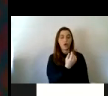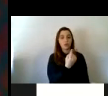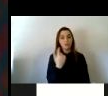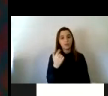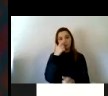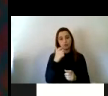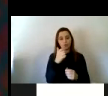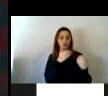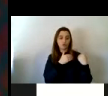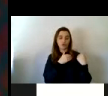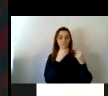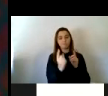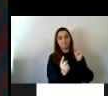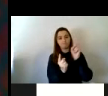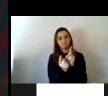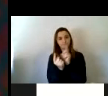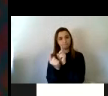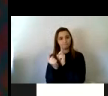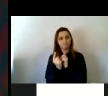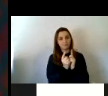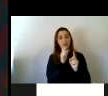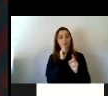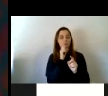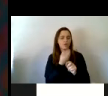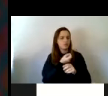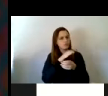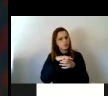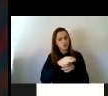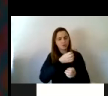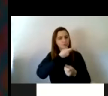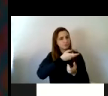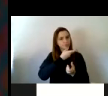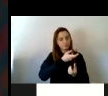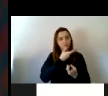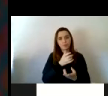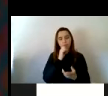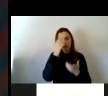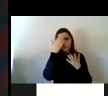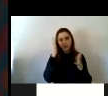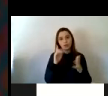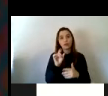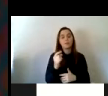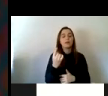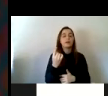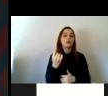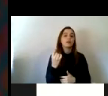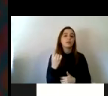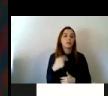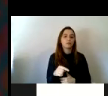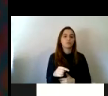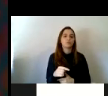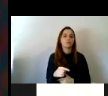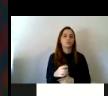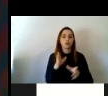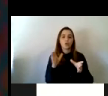adult whom we can talk to in any kind of situation. We also have community